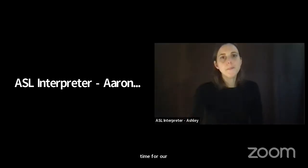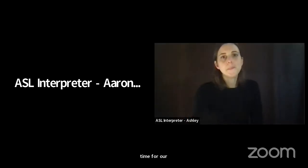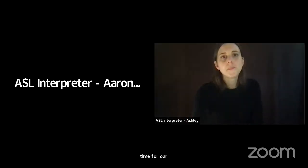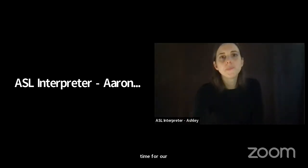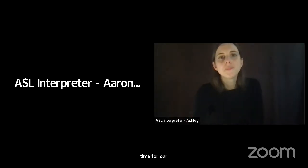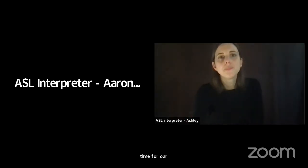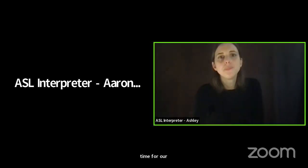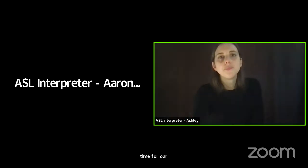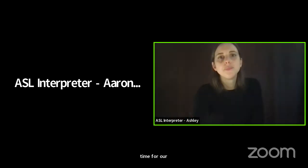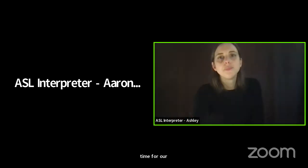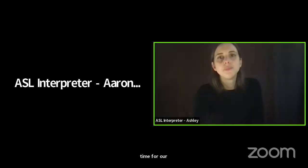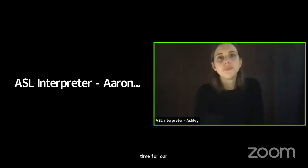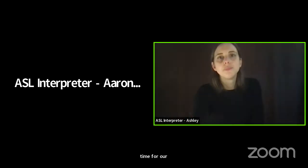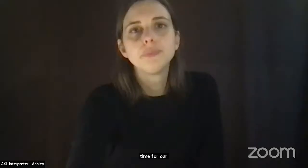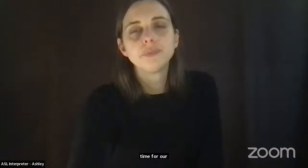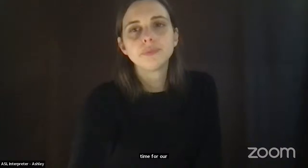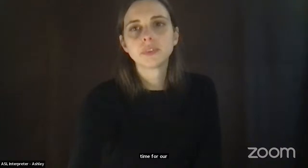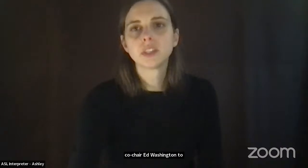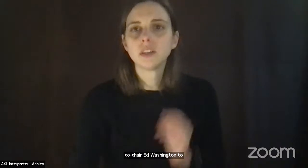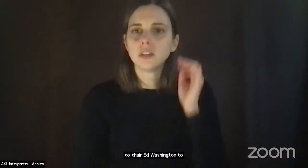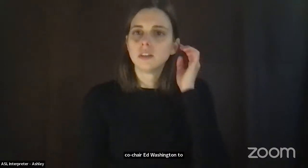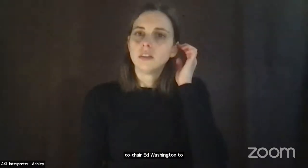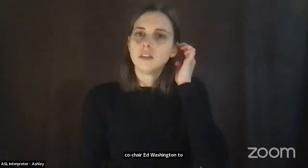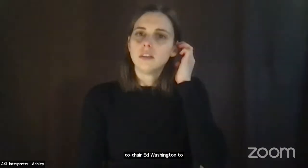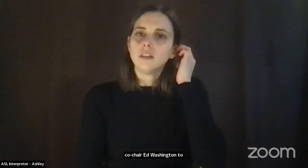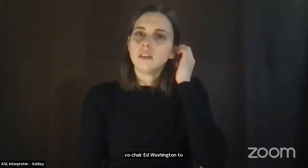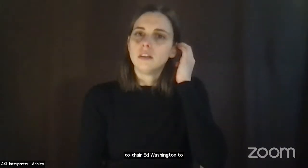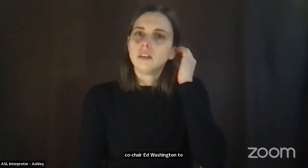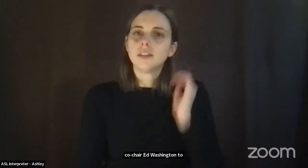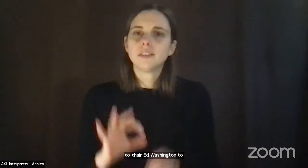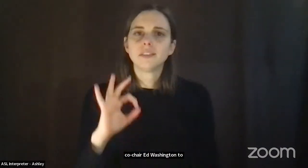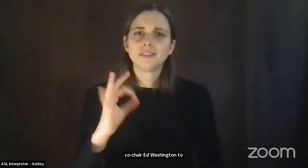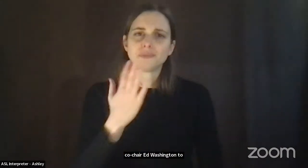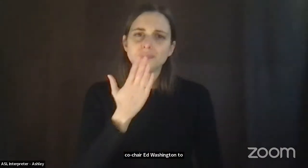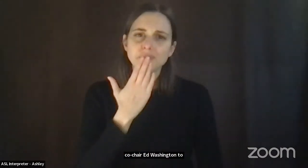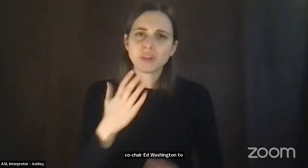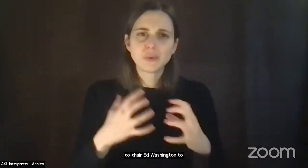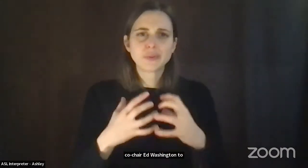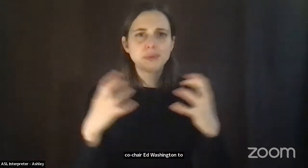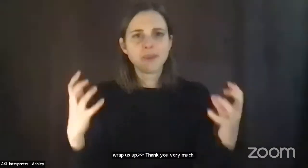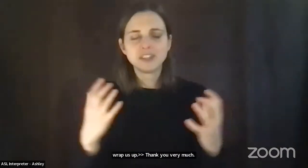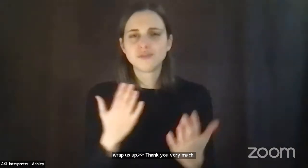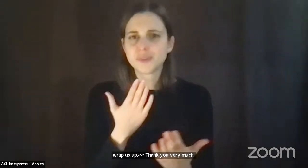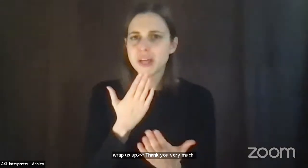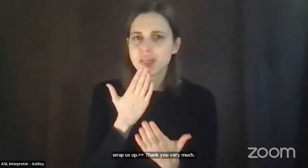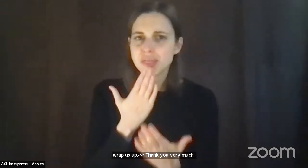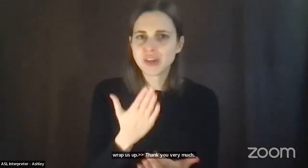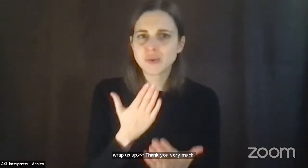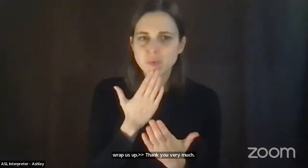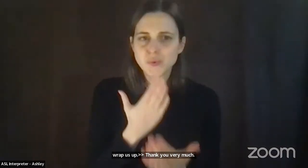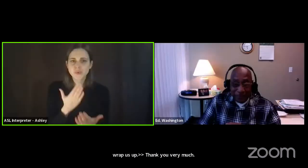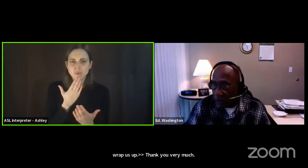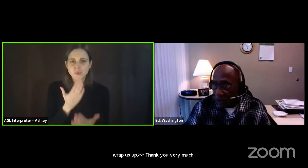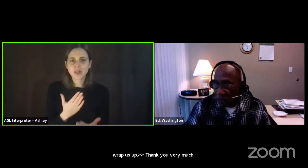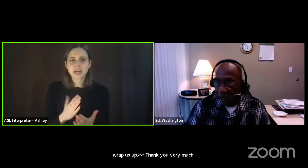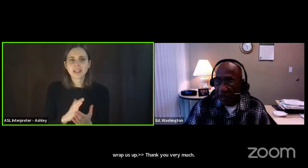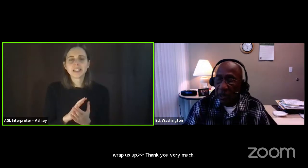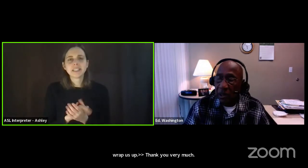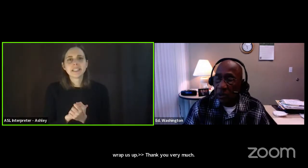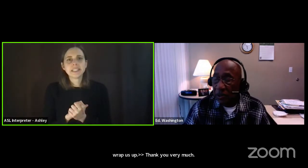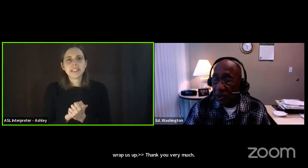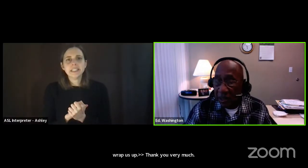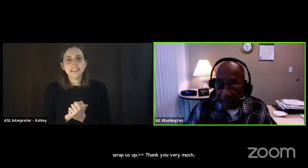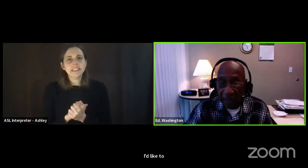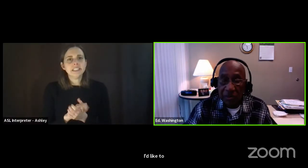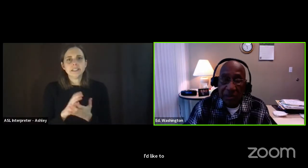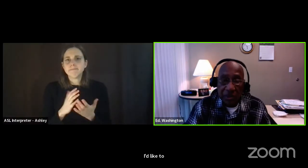Thank you very much. And I'd like to just thank everybody that participated, all the staff and all the co-chair,